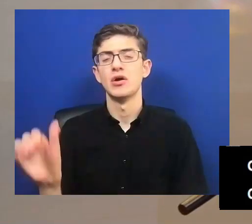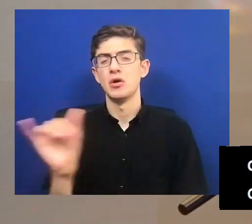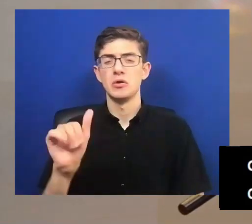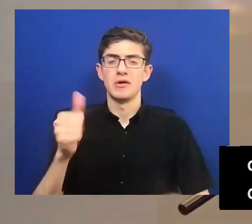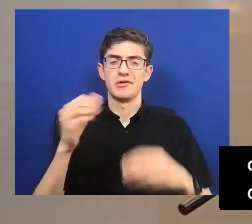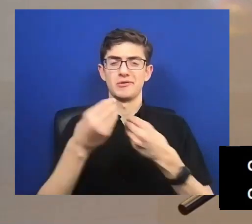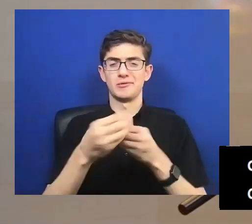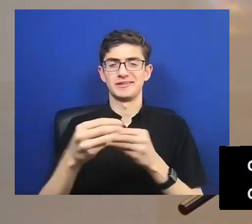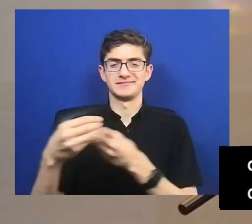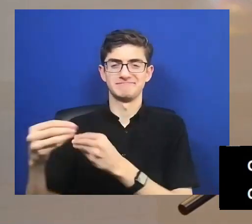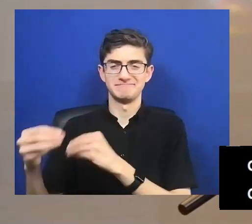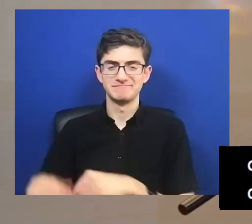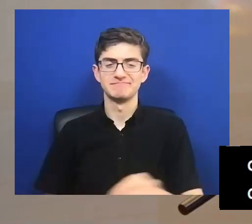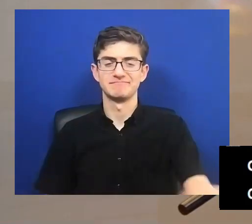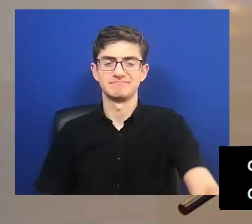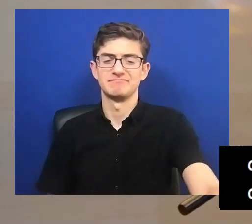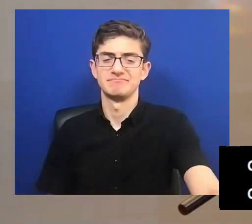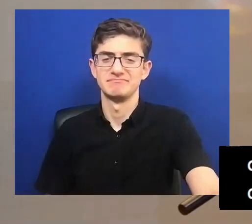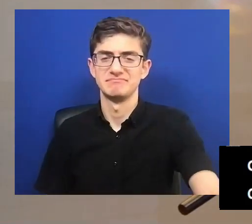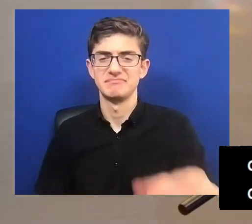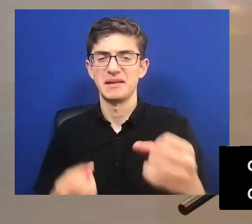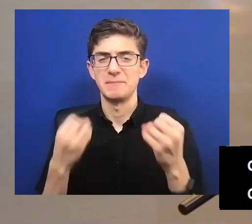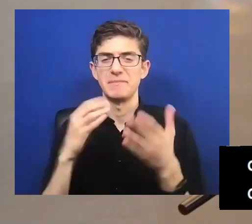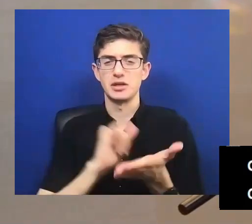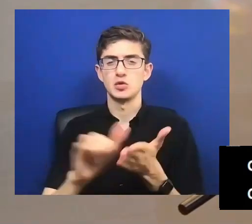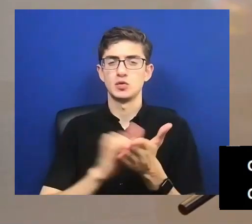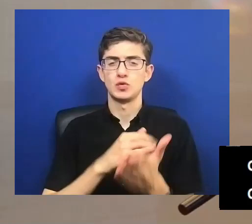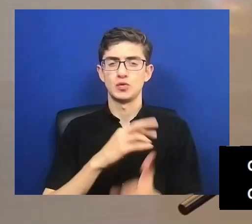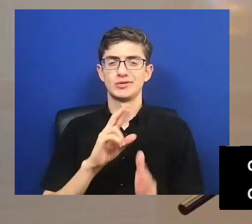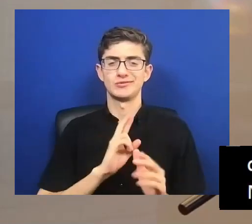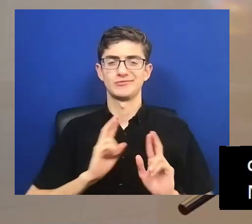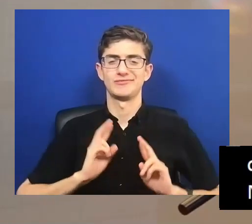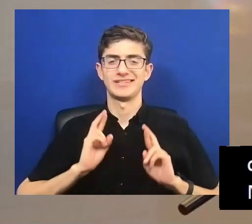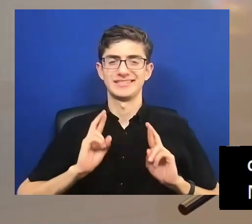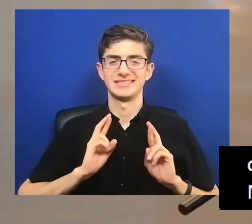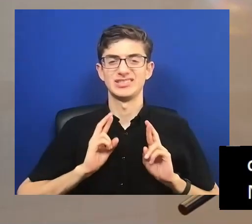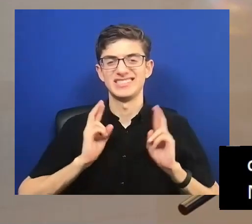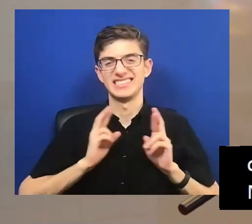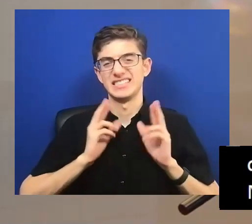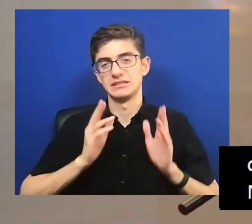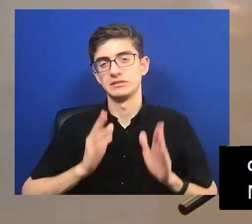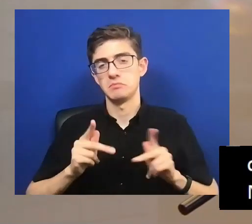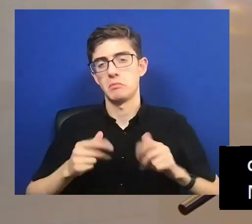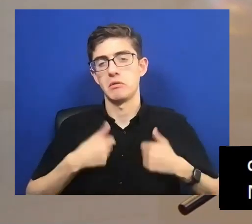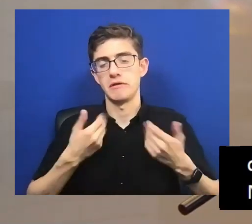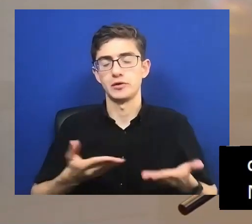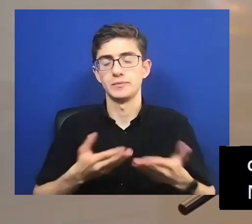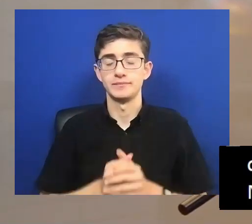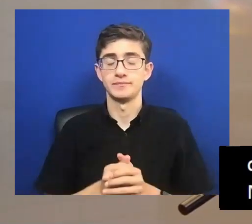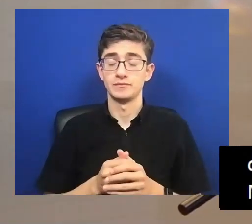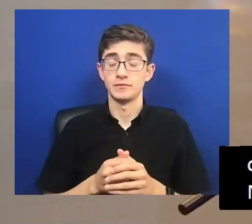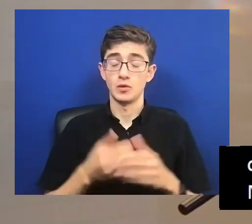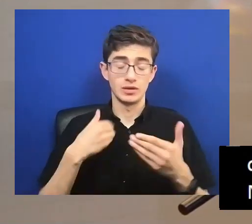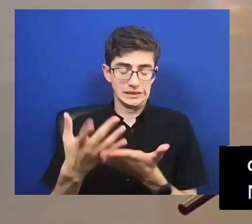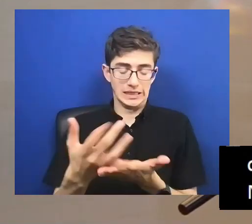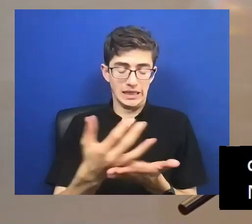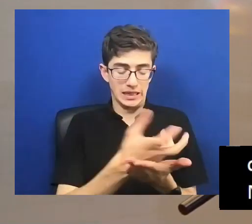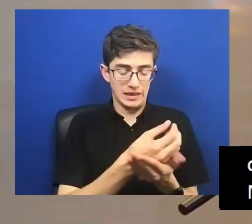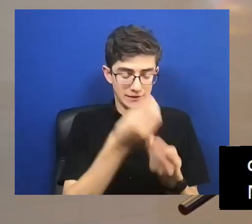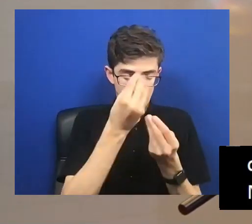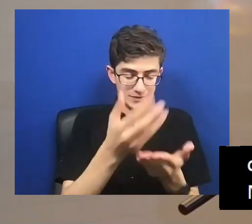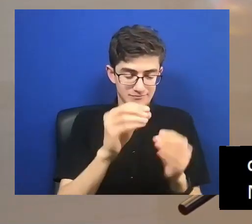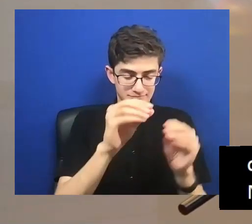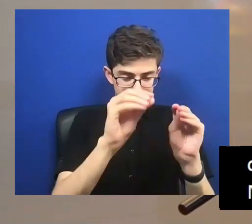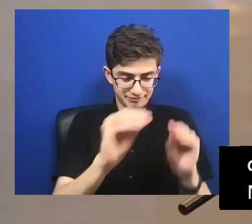and many New York residents. It will be submitted to the federal government before the end of the year and will help